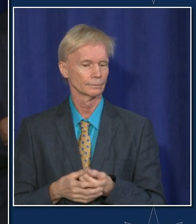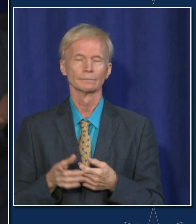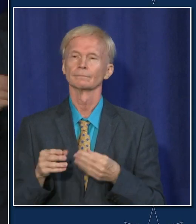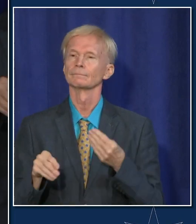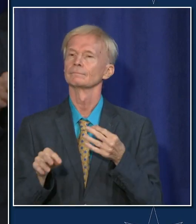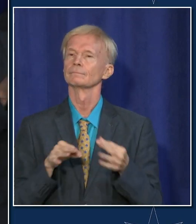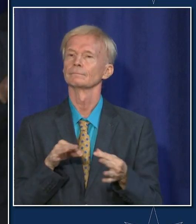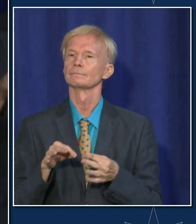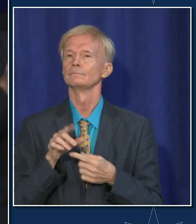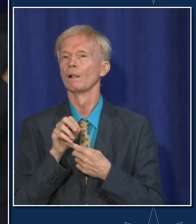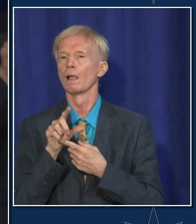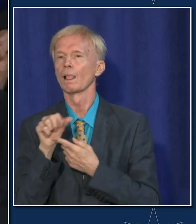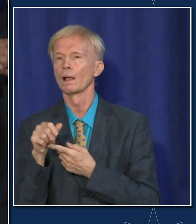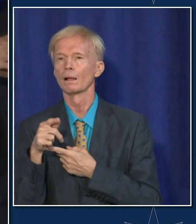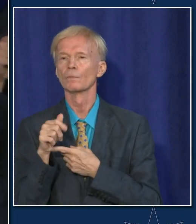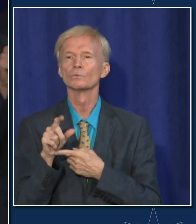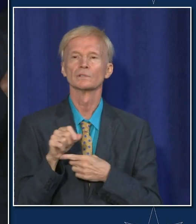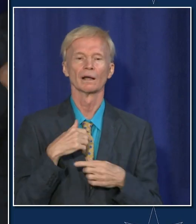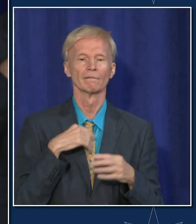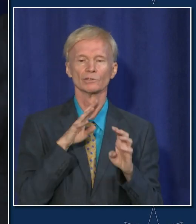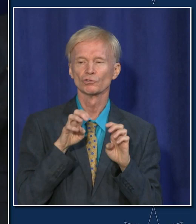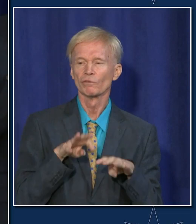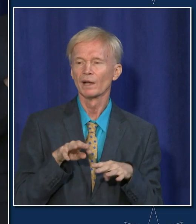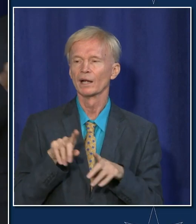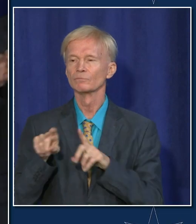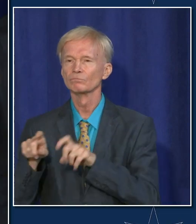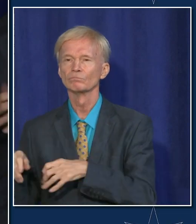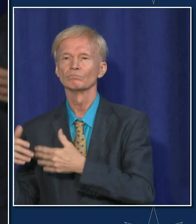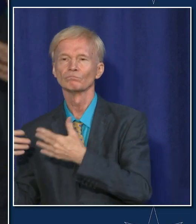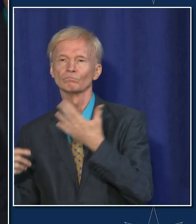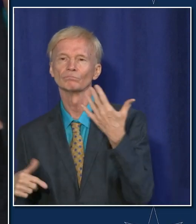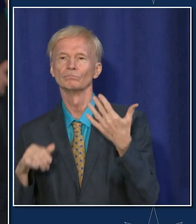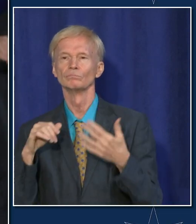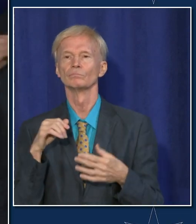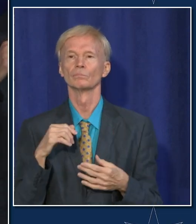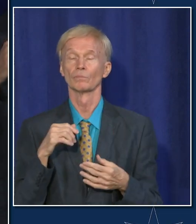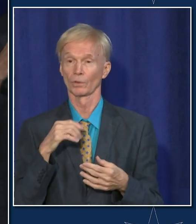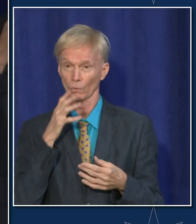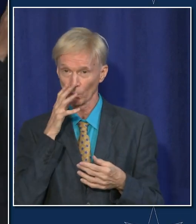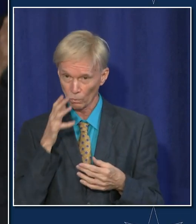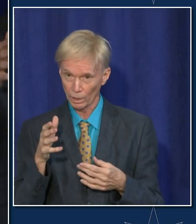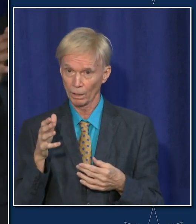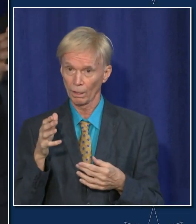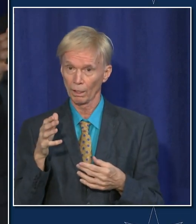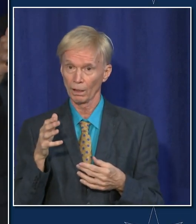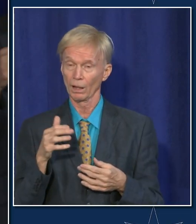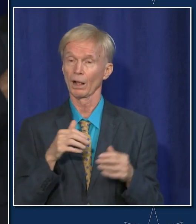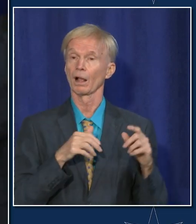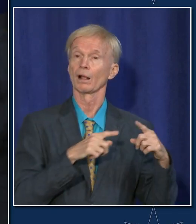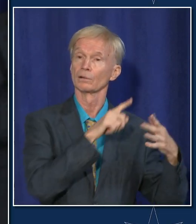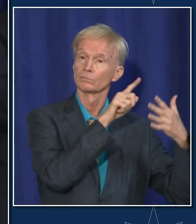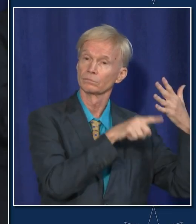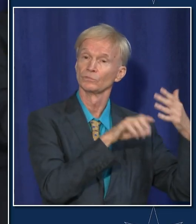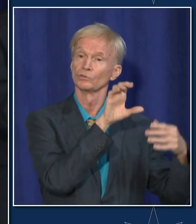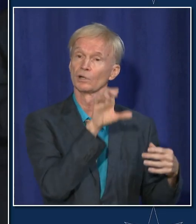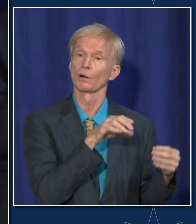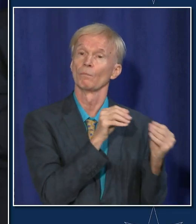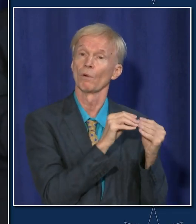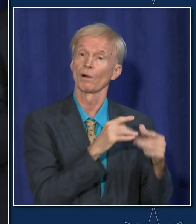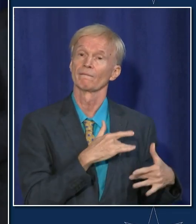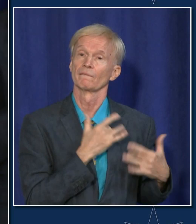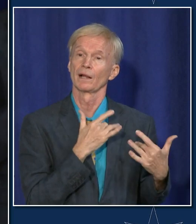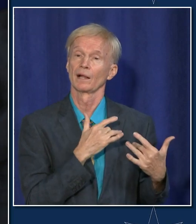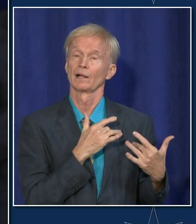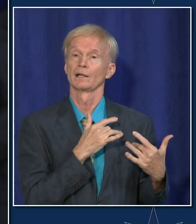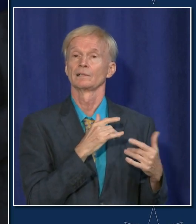the survey and so on and so forth, are they going to be taken with other festivals in the city? We're seeing